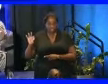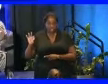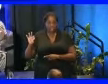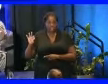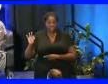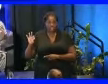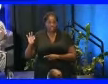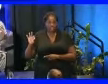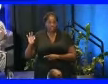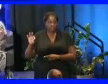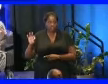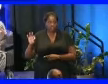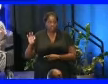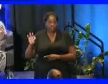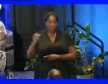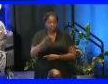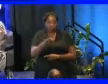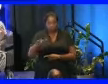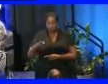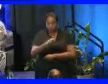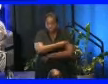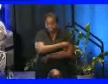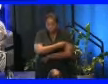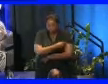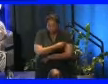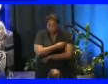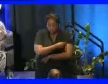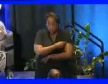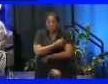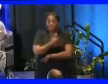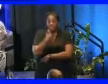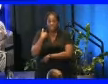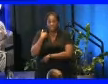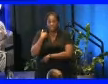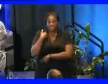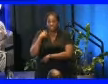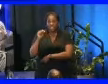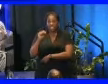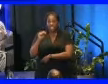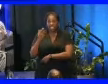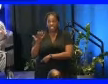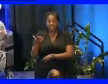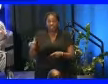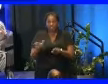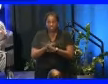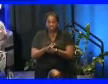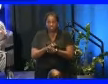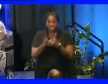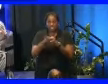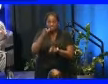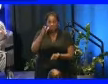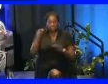myself in a hospital, and I had sustained a T5 complete spinal cord